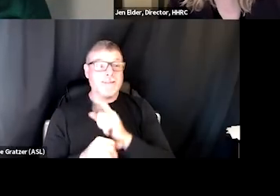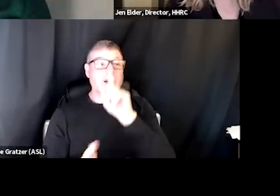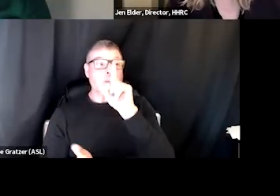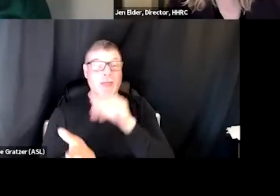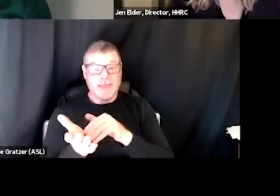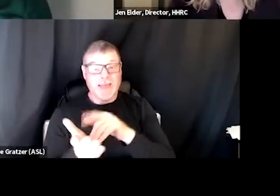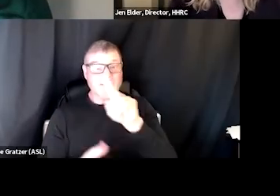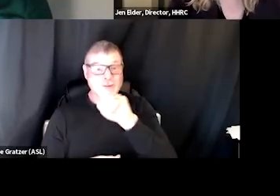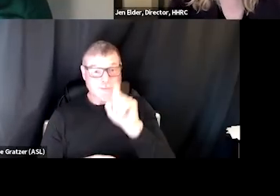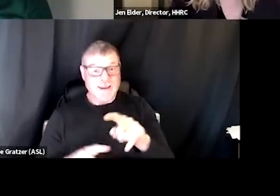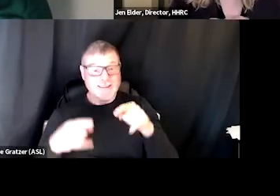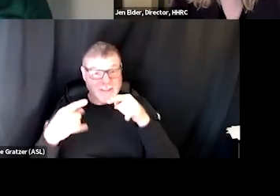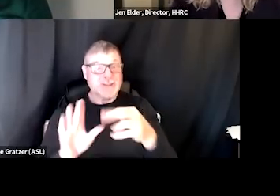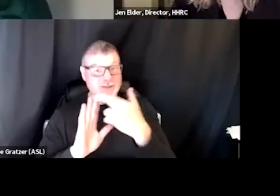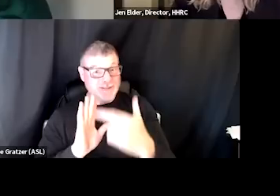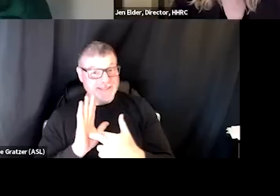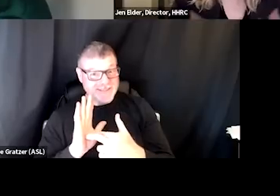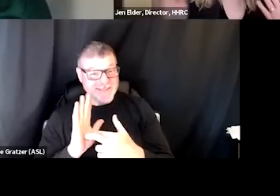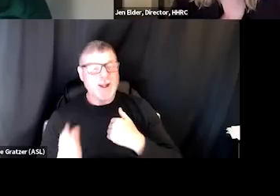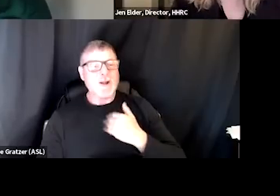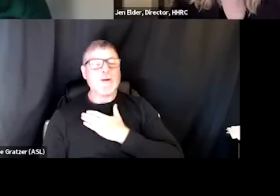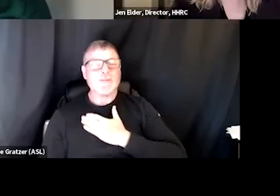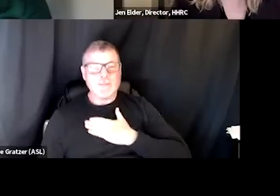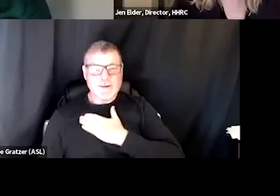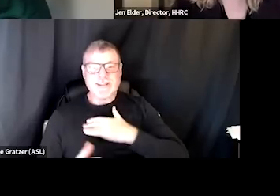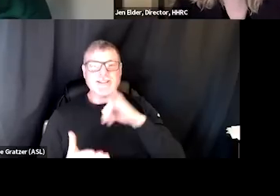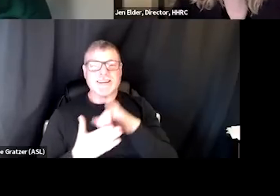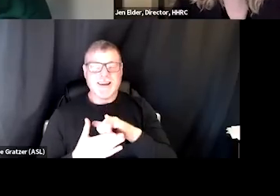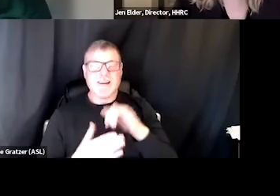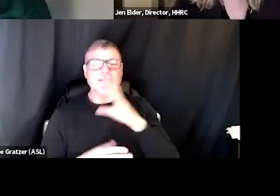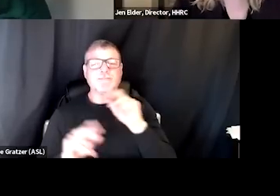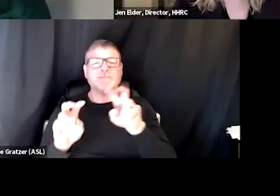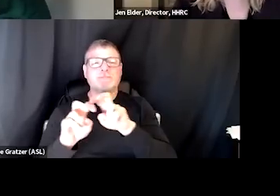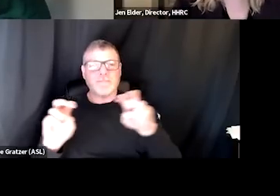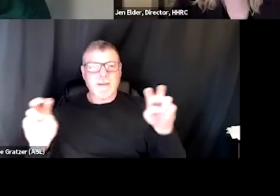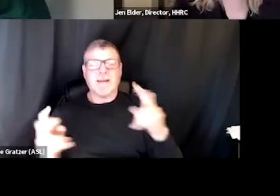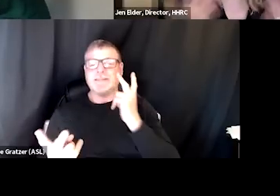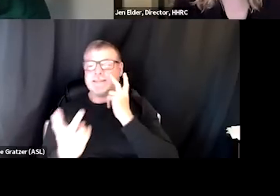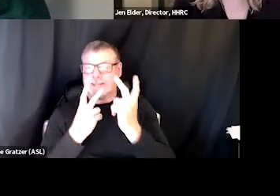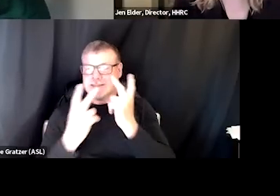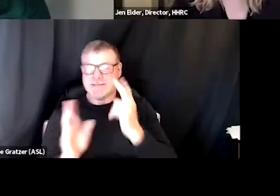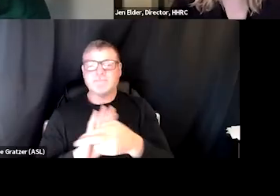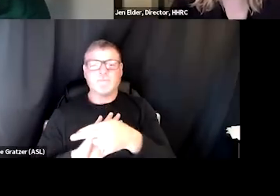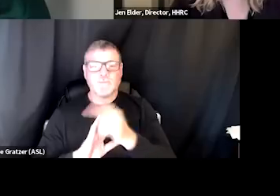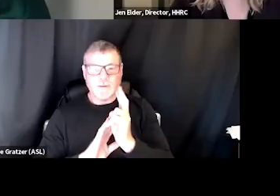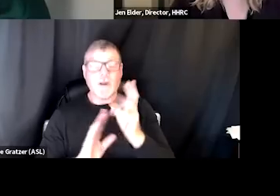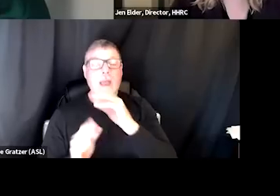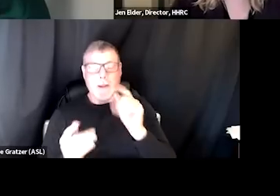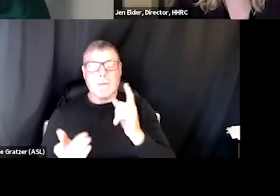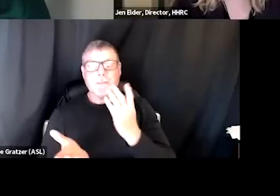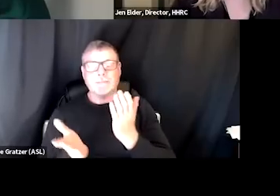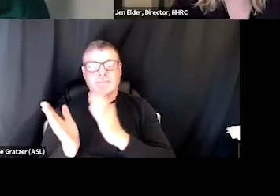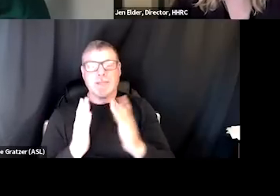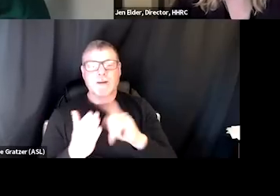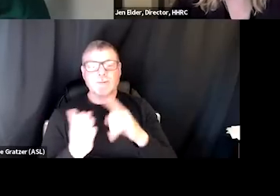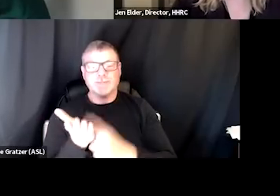of questions during registration. We appreciate that. The panel has seen them, reviewed them, and is planning to address those during